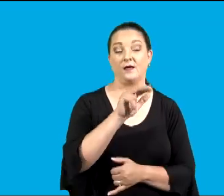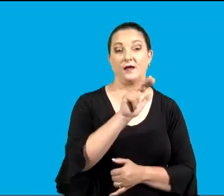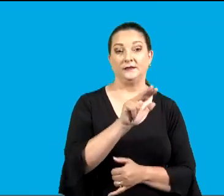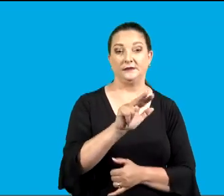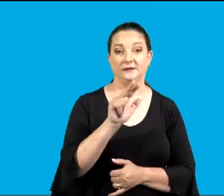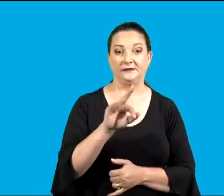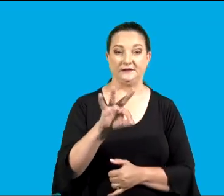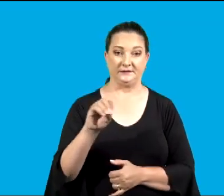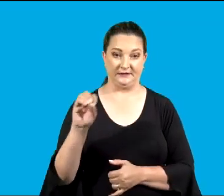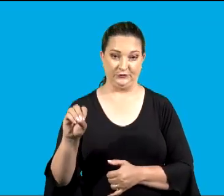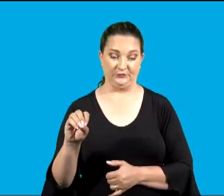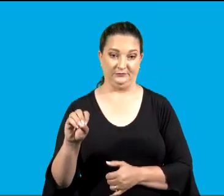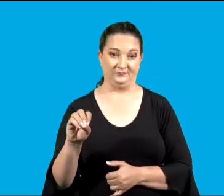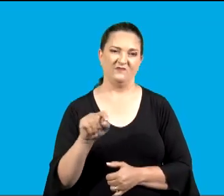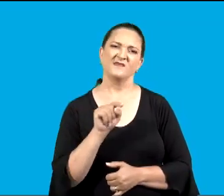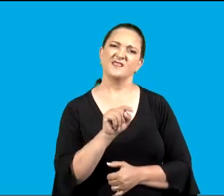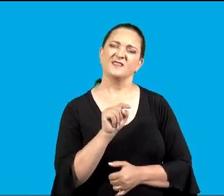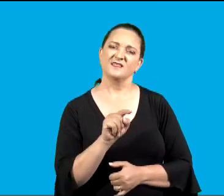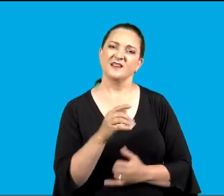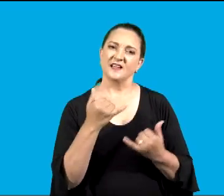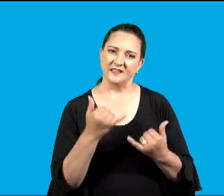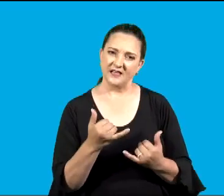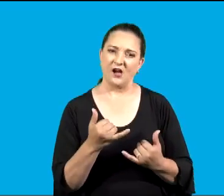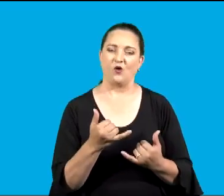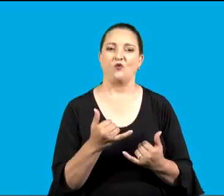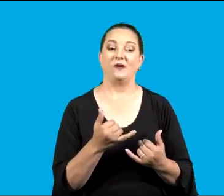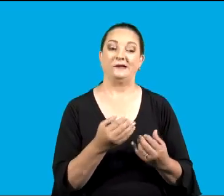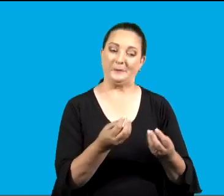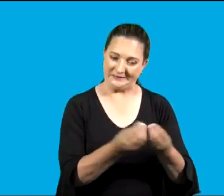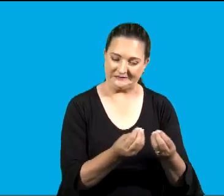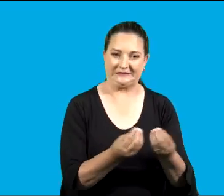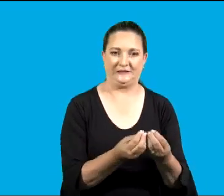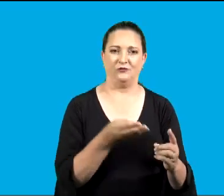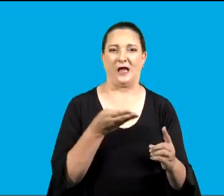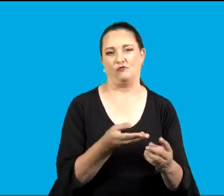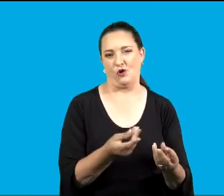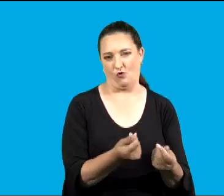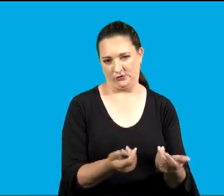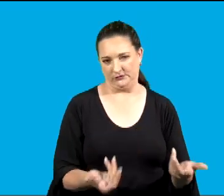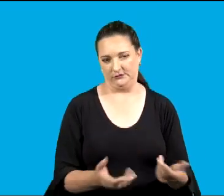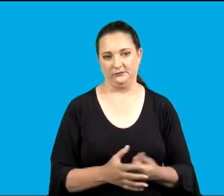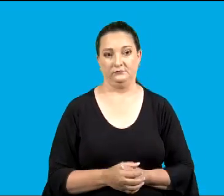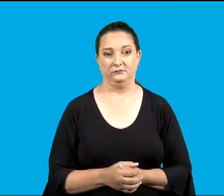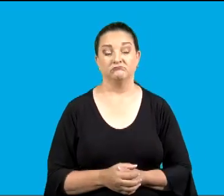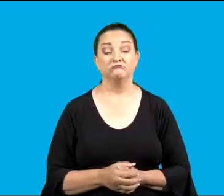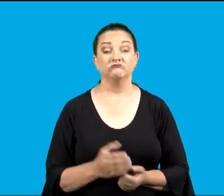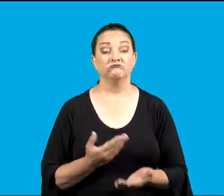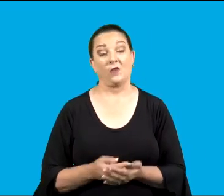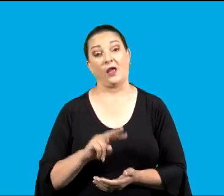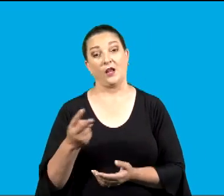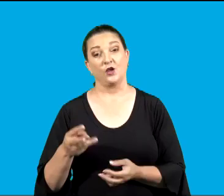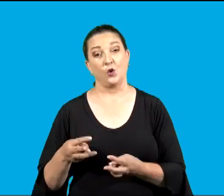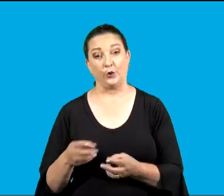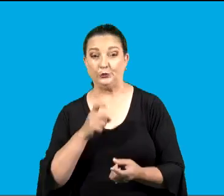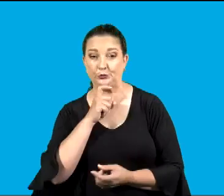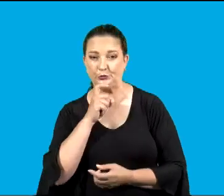888,300. That becomes the direct material cost. There is another way that one